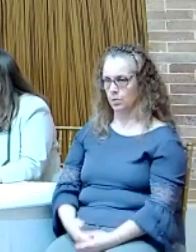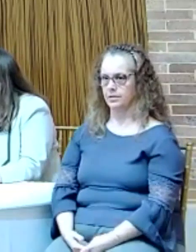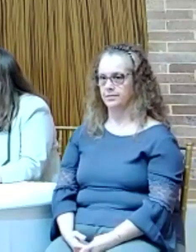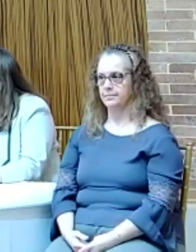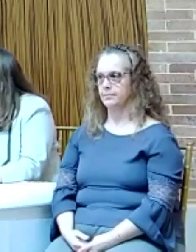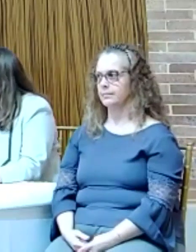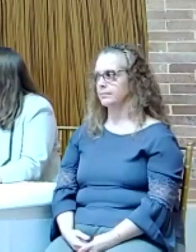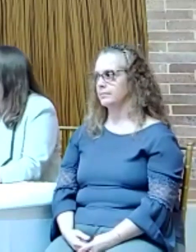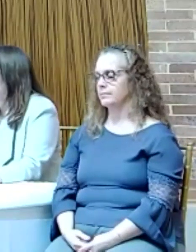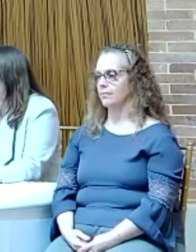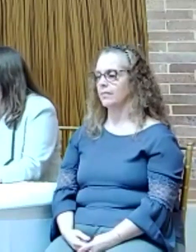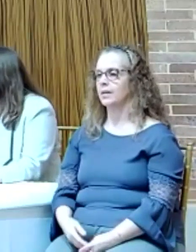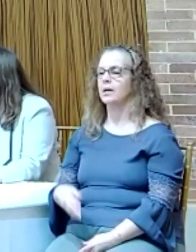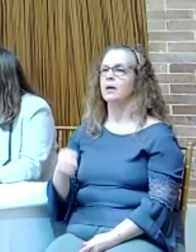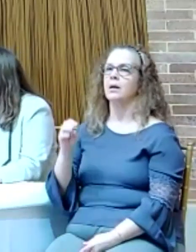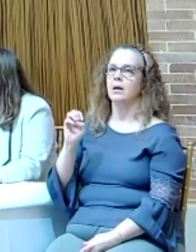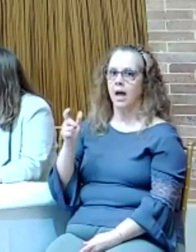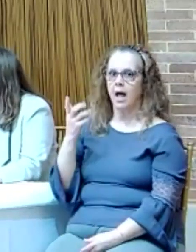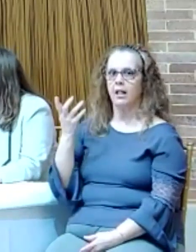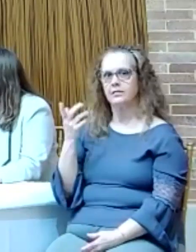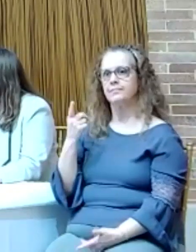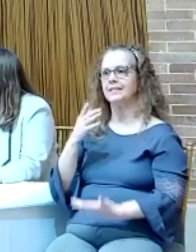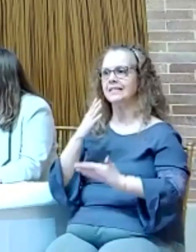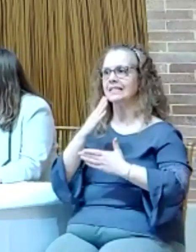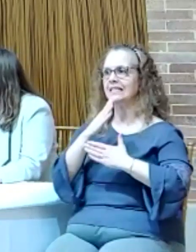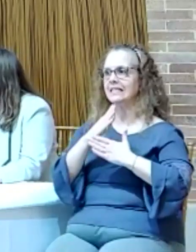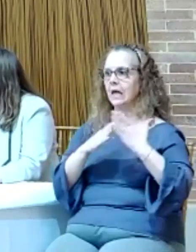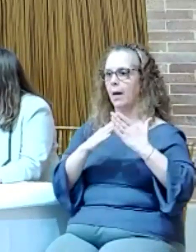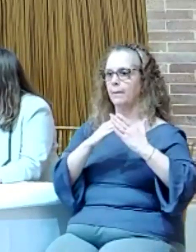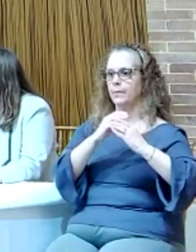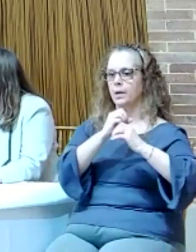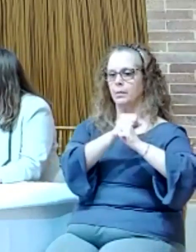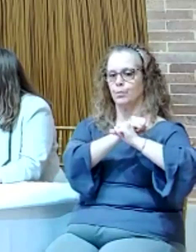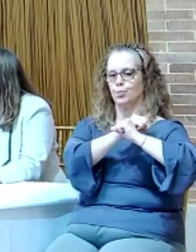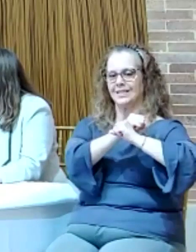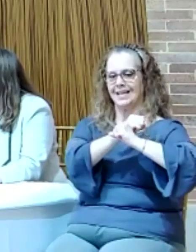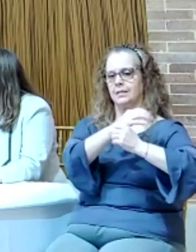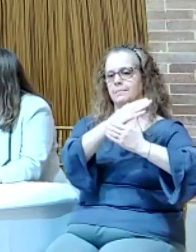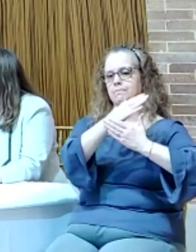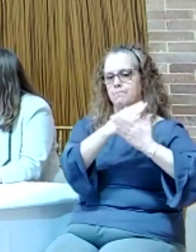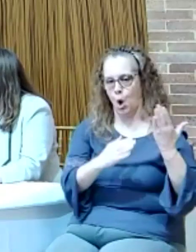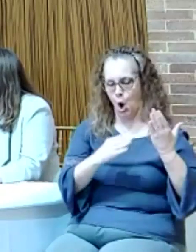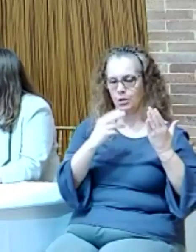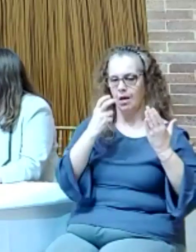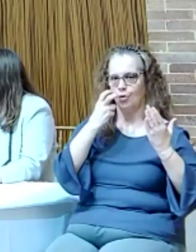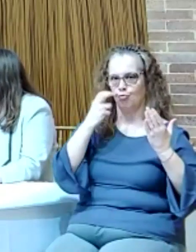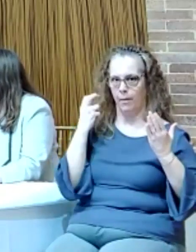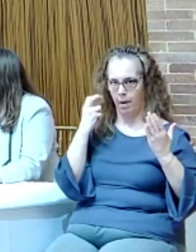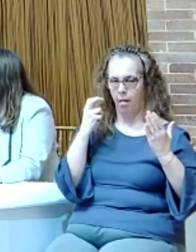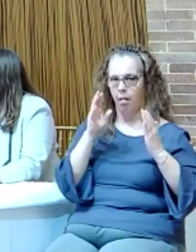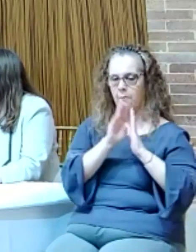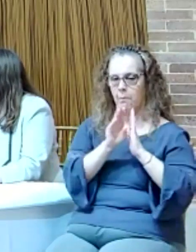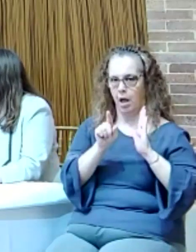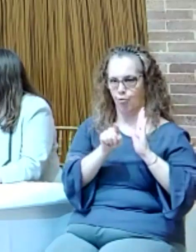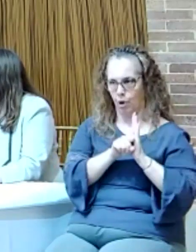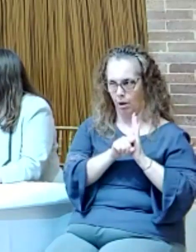home so there are there are certain protected there are certain protected elements of criminal backgrounds that are protected under the New